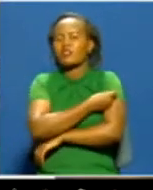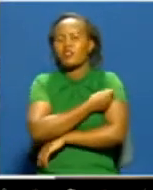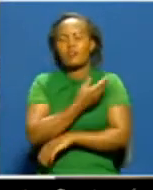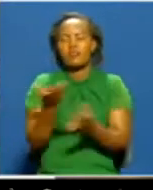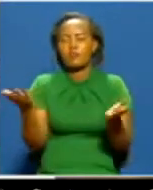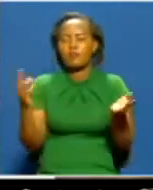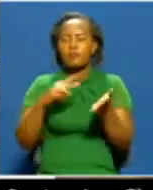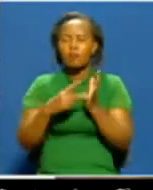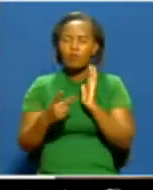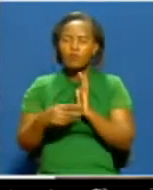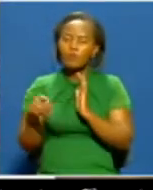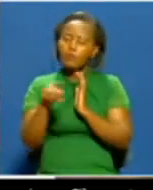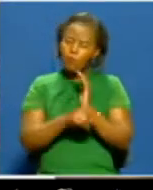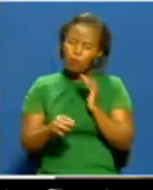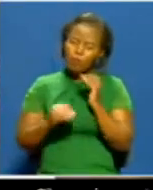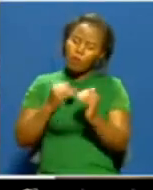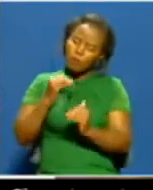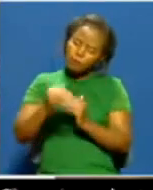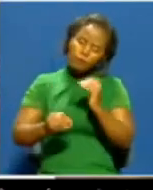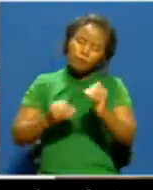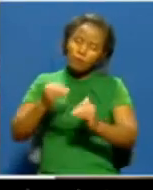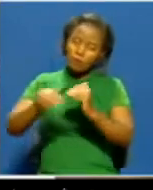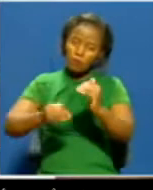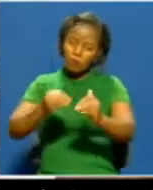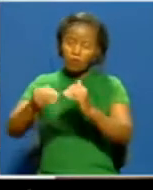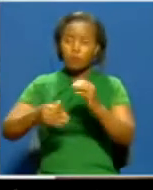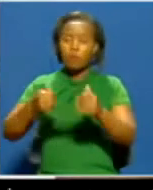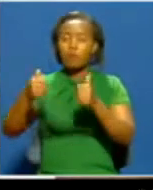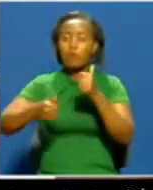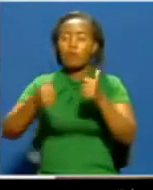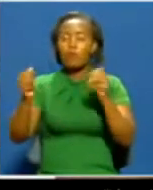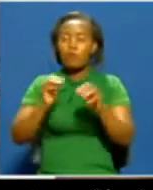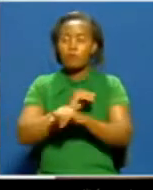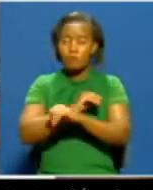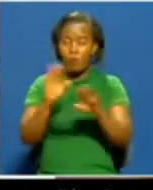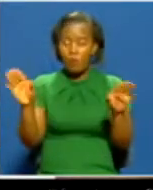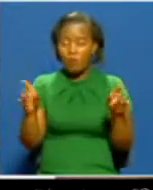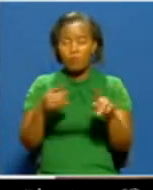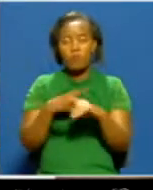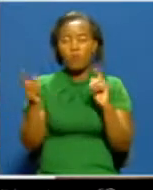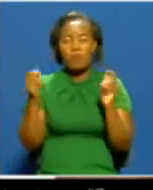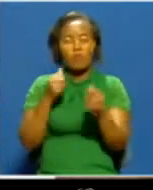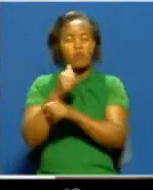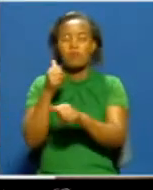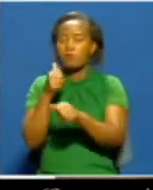start a process, you know, that is vague and undefined, mm-hmm. and very dangerous. Mm-hmm. So I think